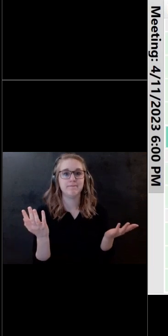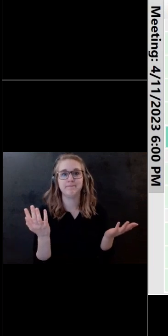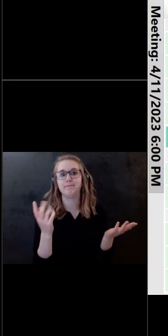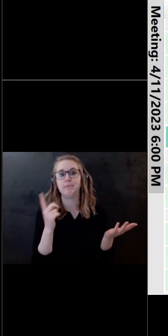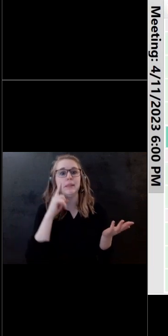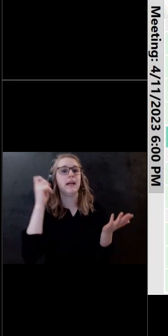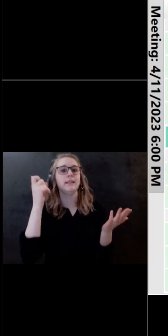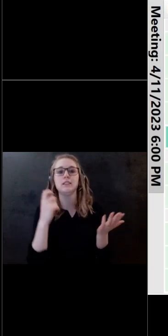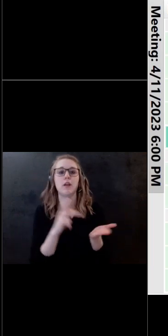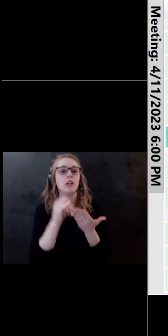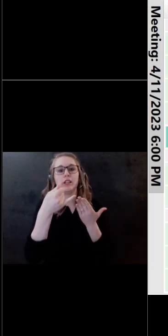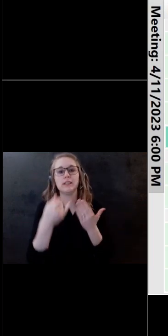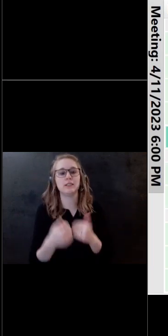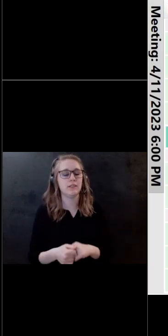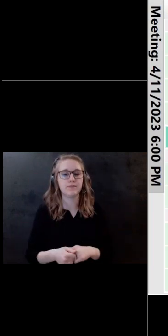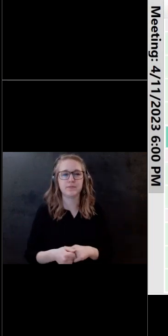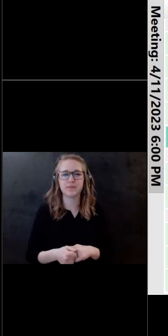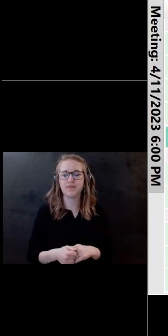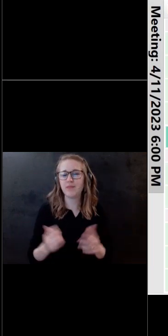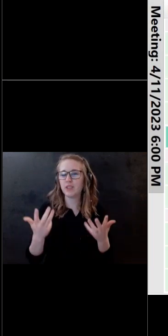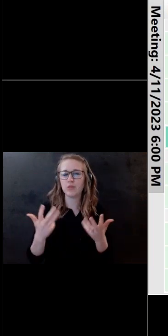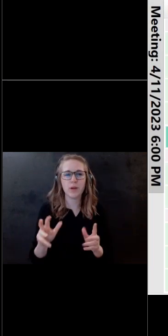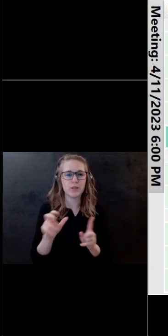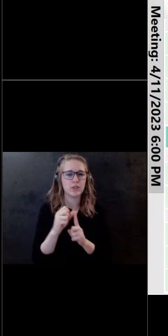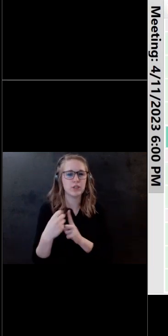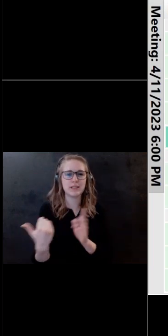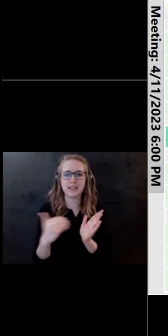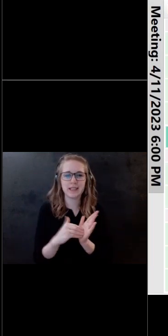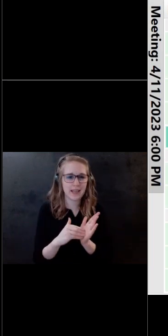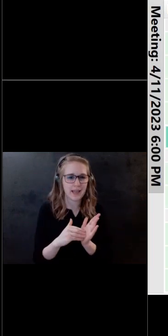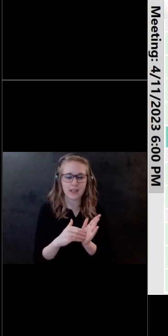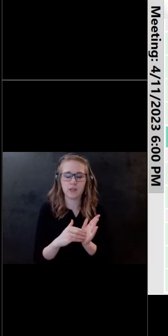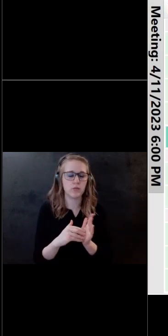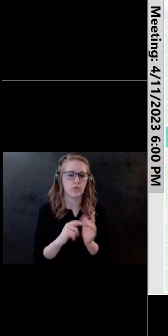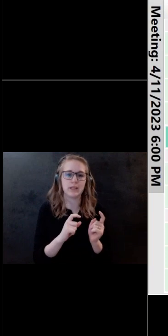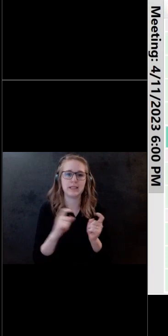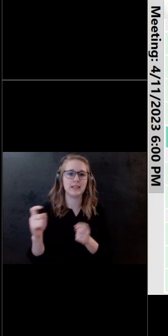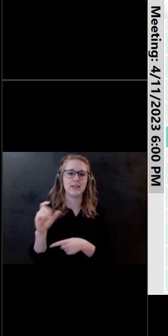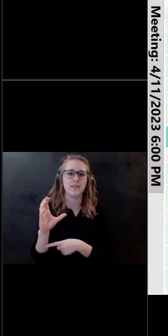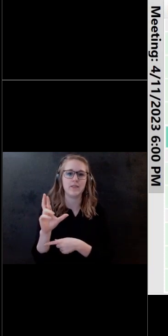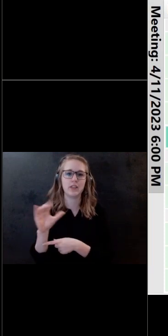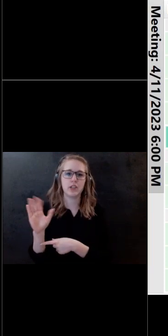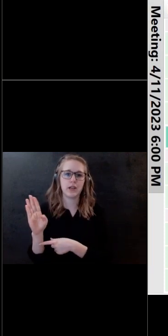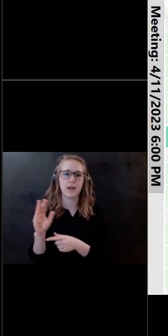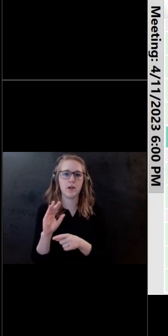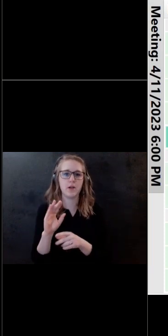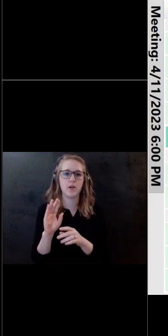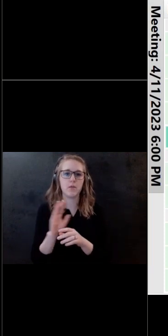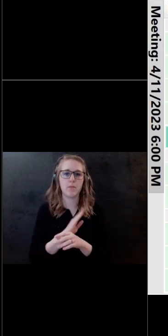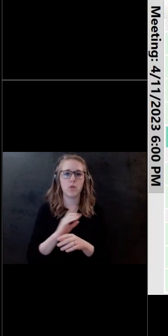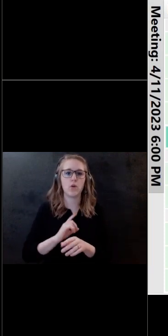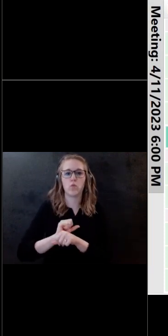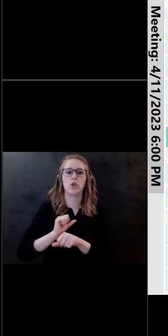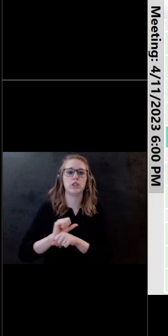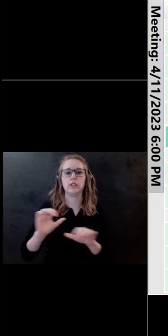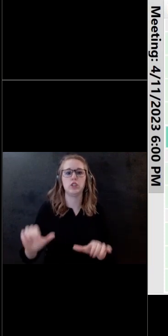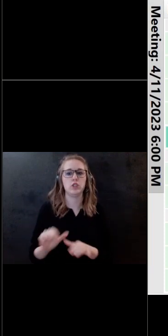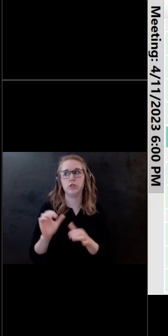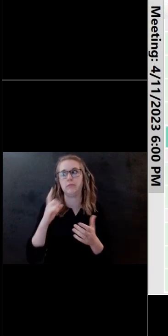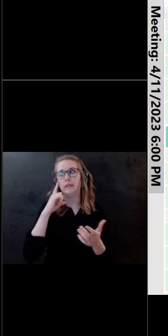projects. So I don't want to get in a situation like that where we're just giving the CRAB board work to do